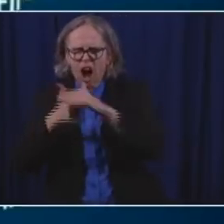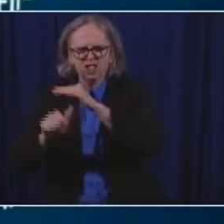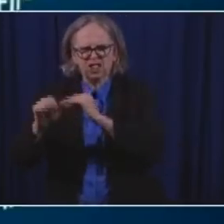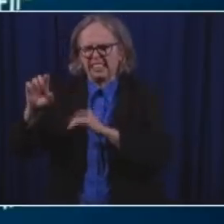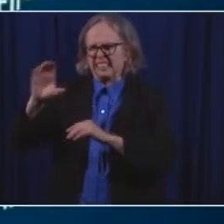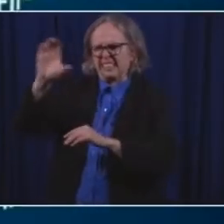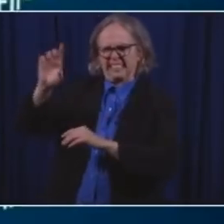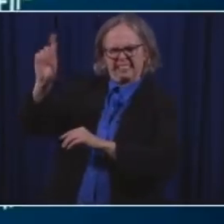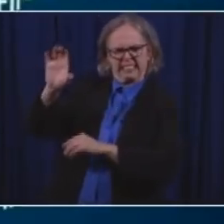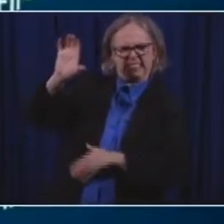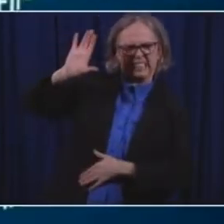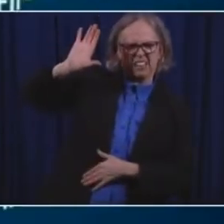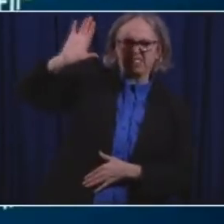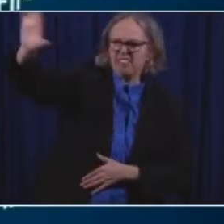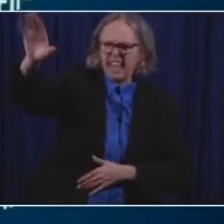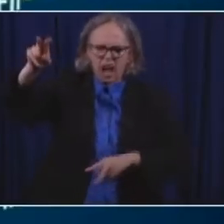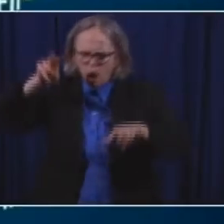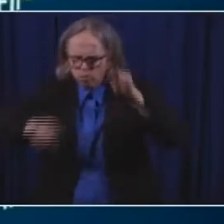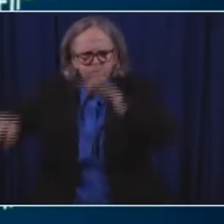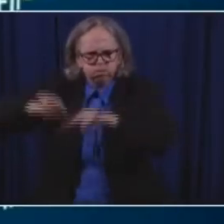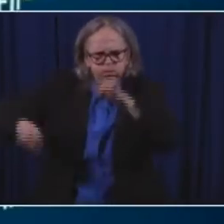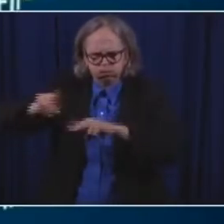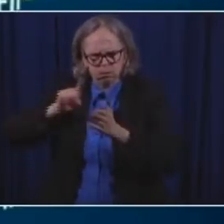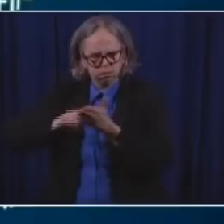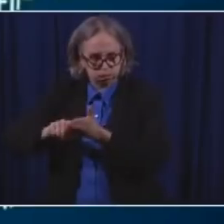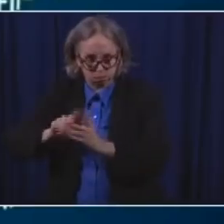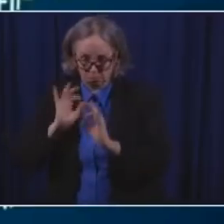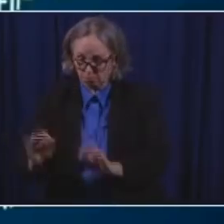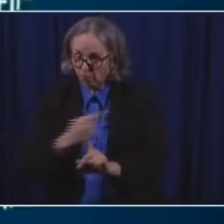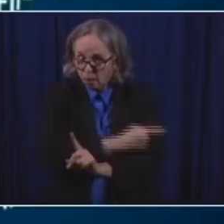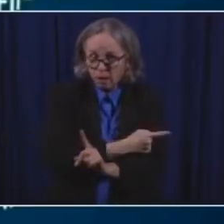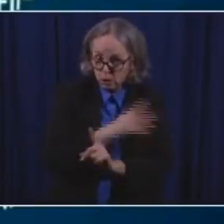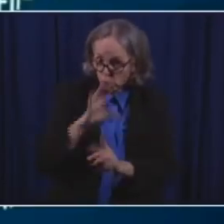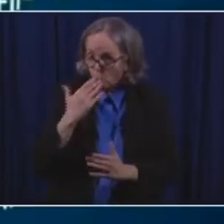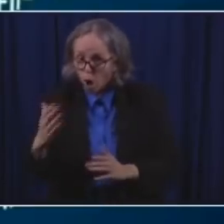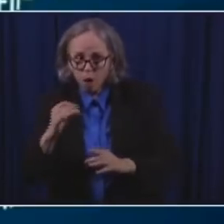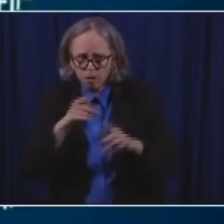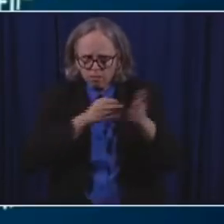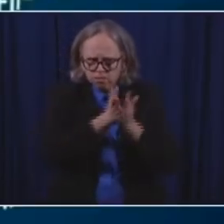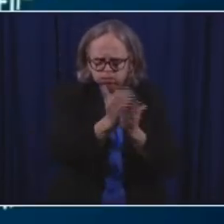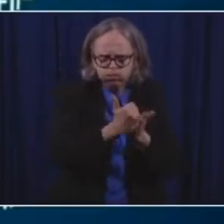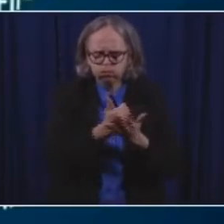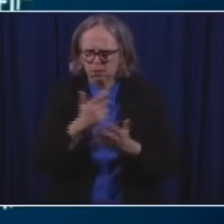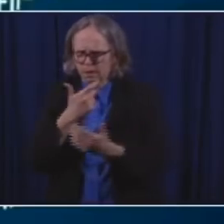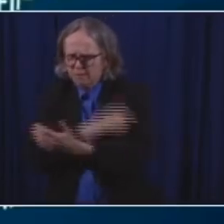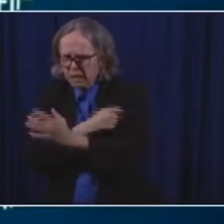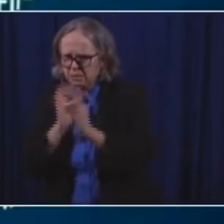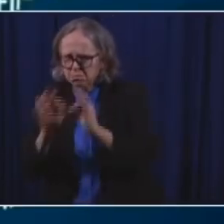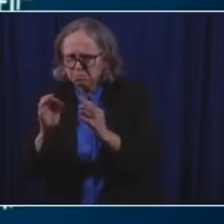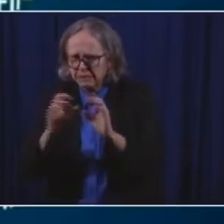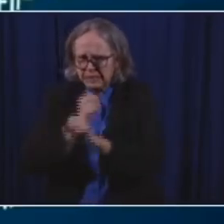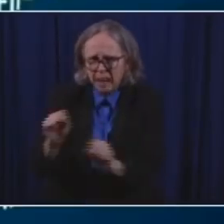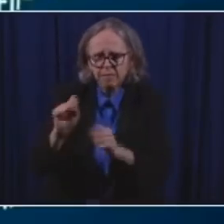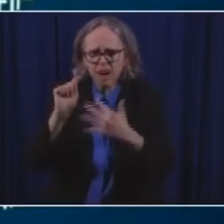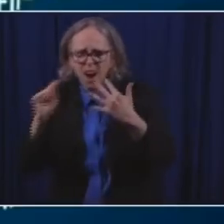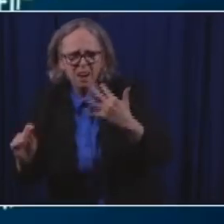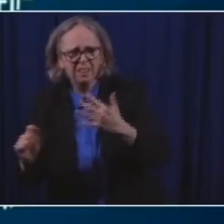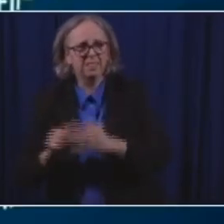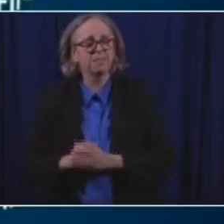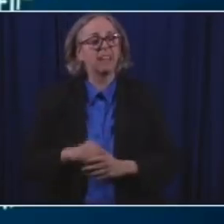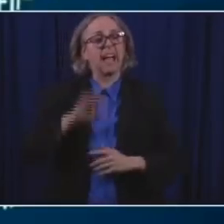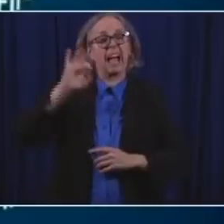and vaccine recommendations. Both review meetings at the FDA and CDC are open to the public.